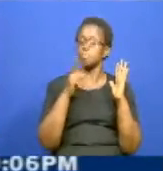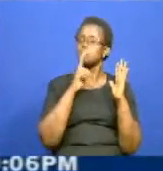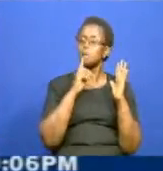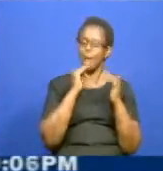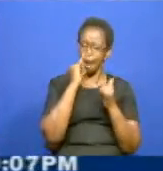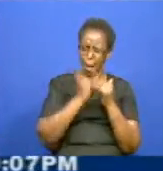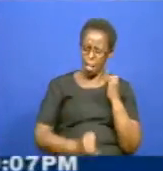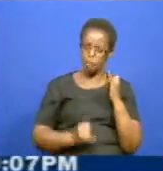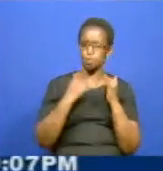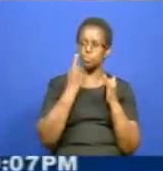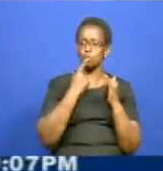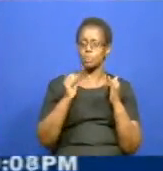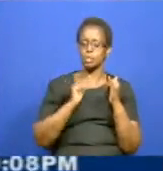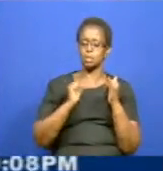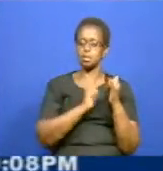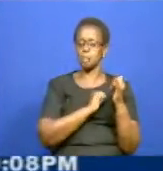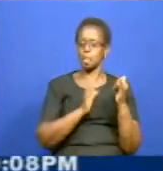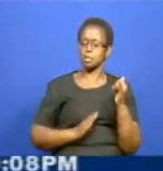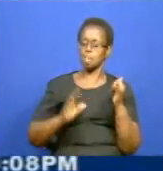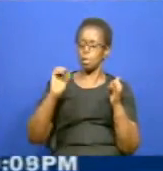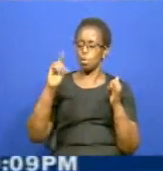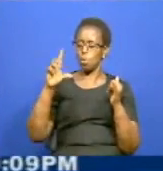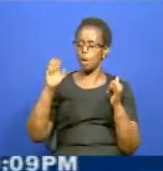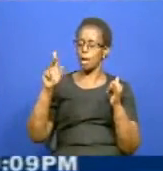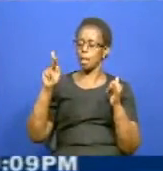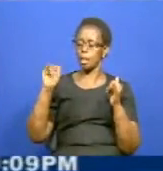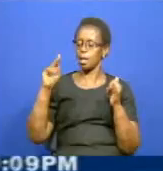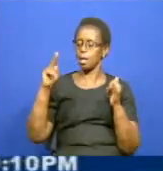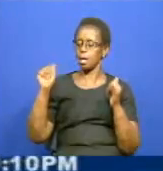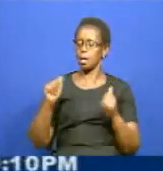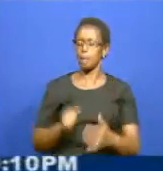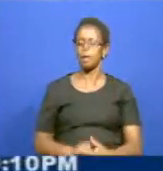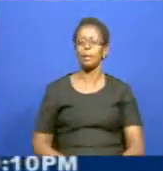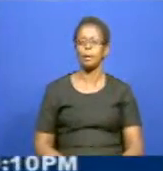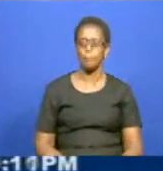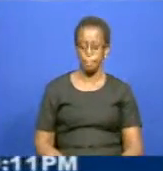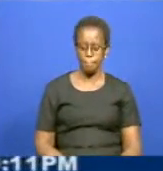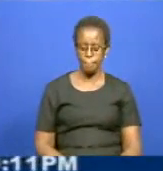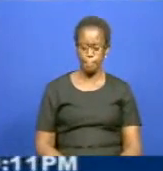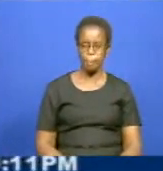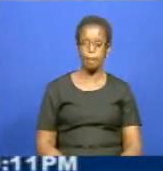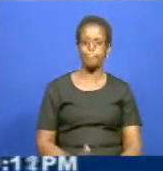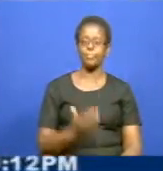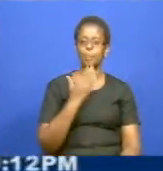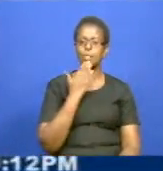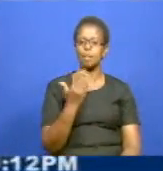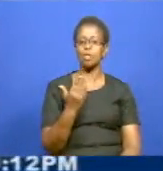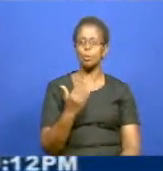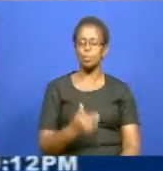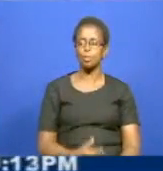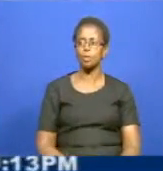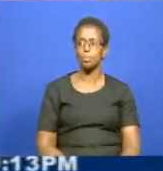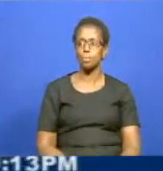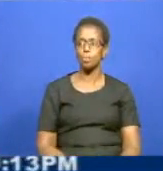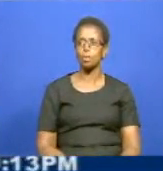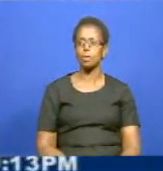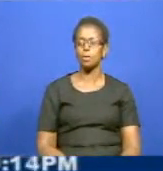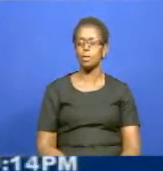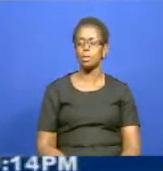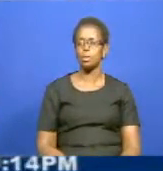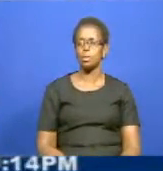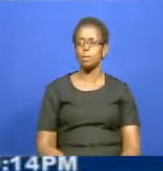have many statements, and like I said, we have. Mr. Speaker, sir, I thank you. Mr. Speaker, sir, I rise to support the